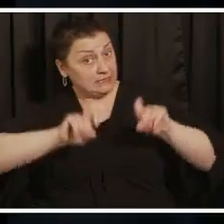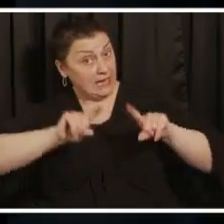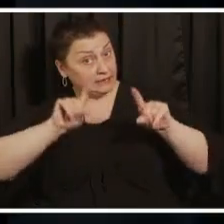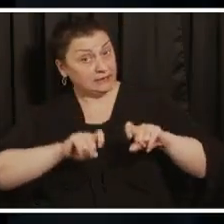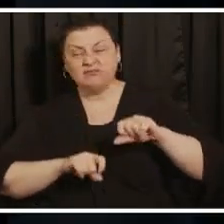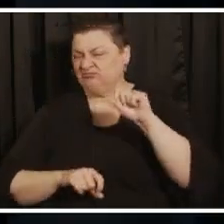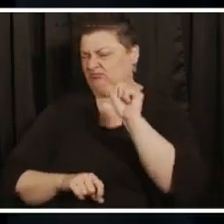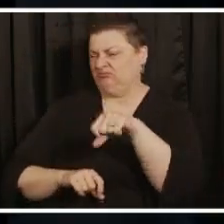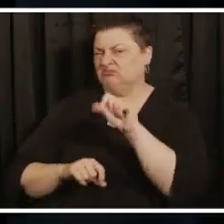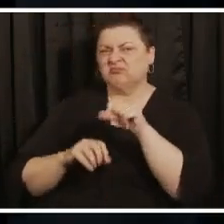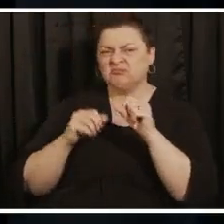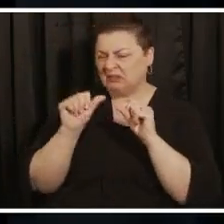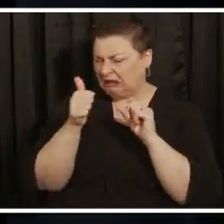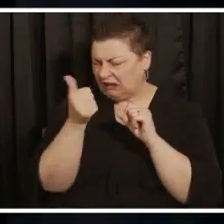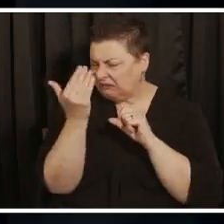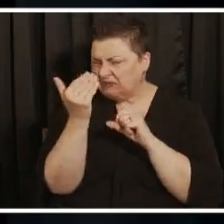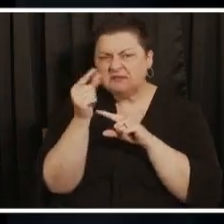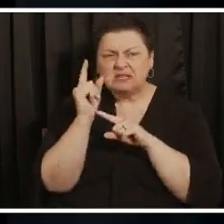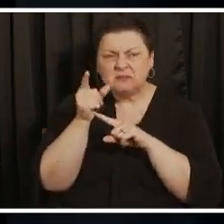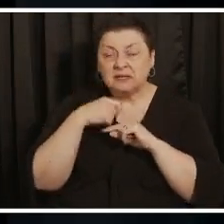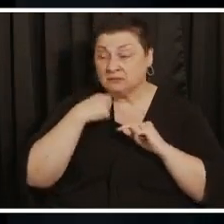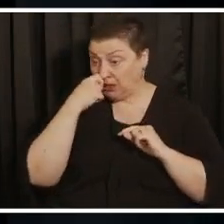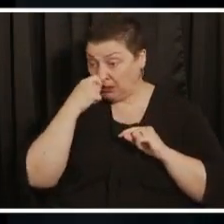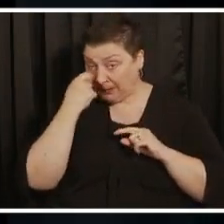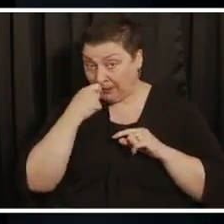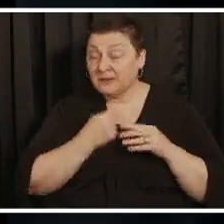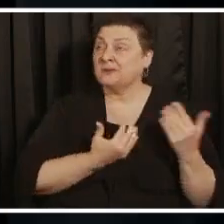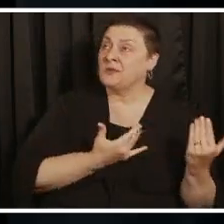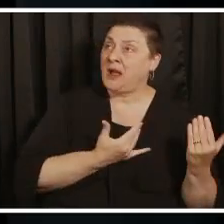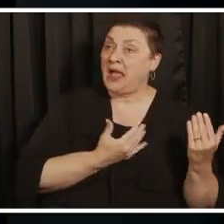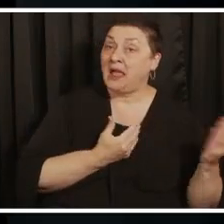Minutes, 10, 15 minutes, yeah.